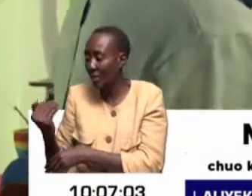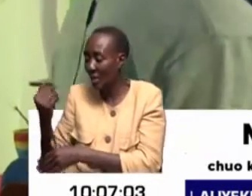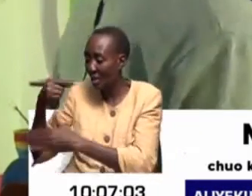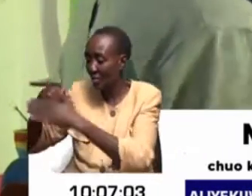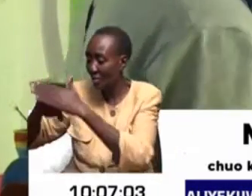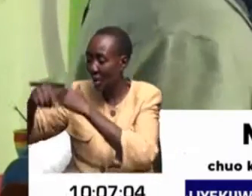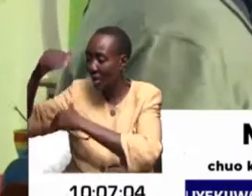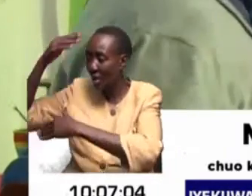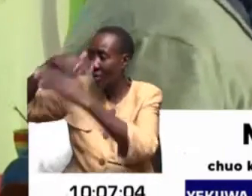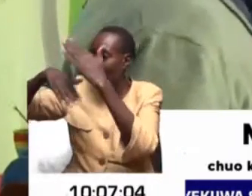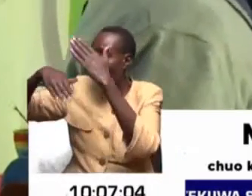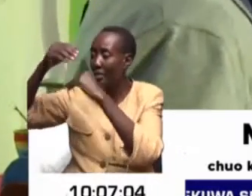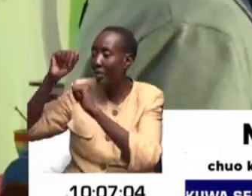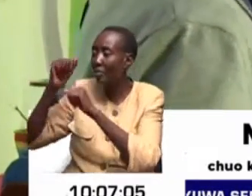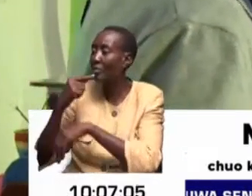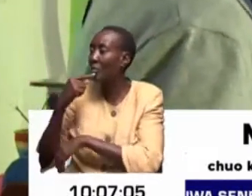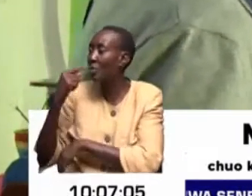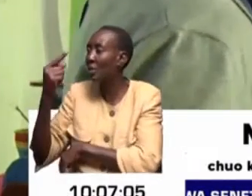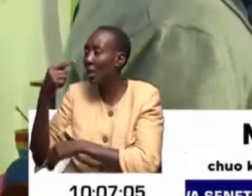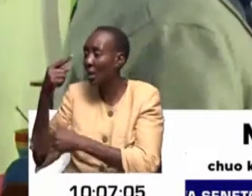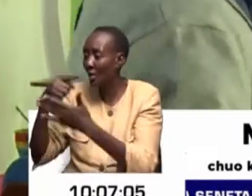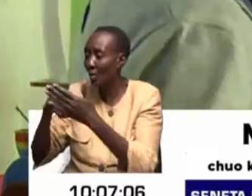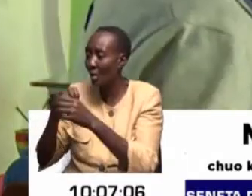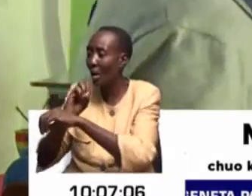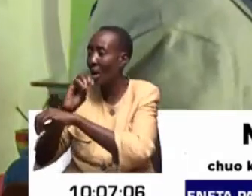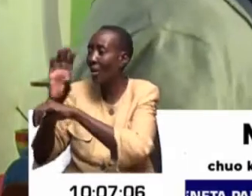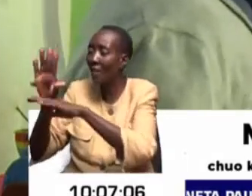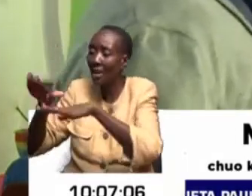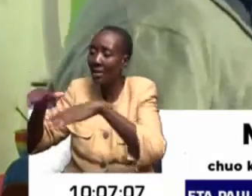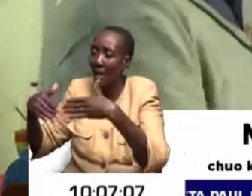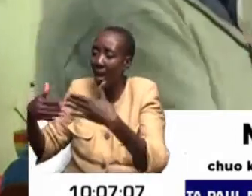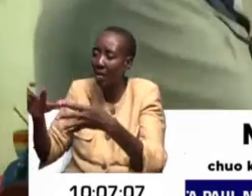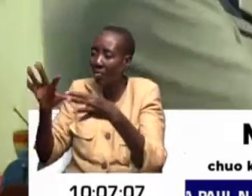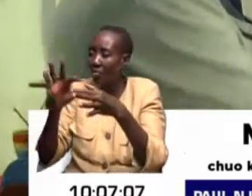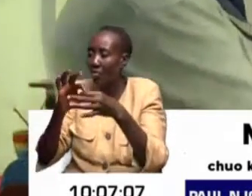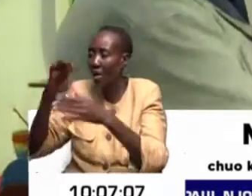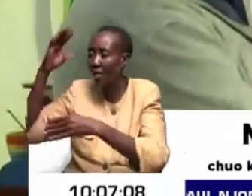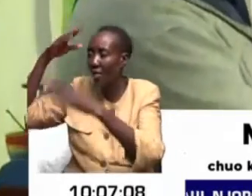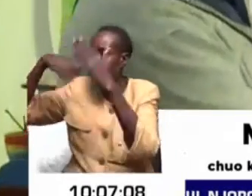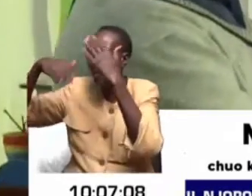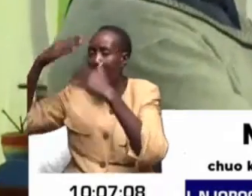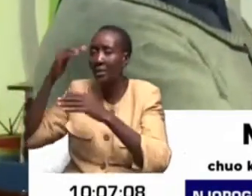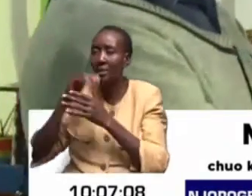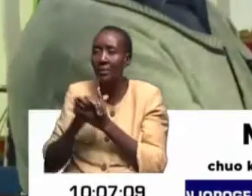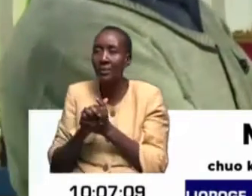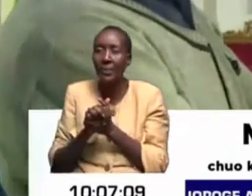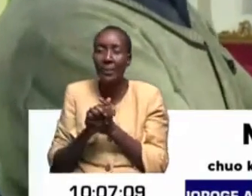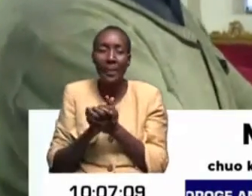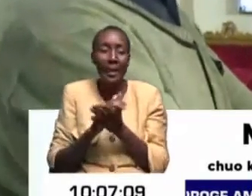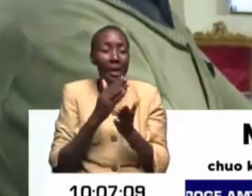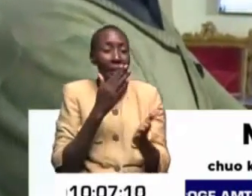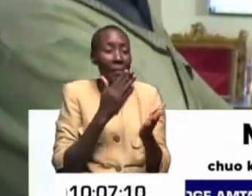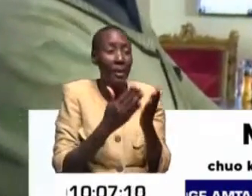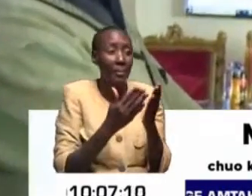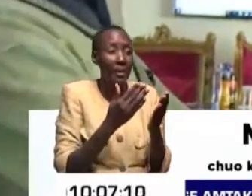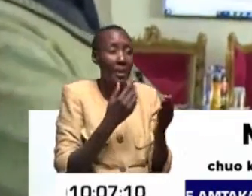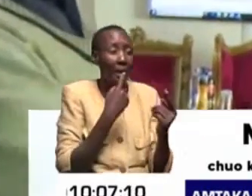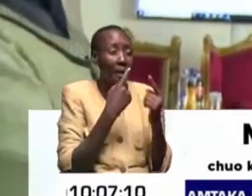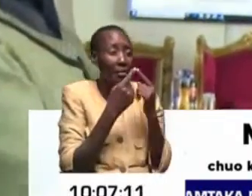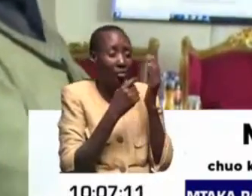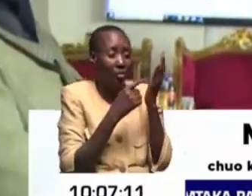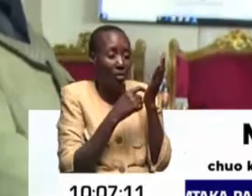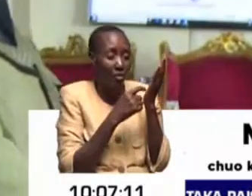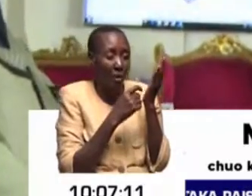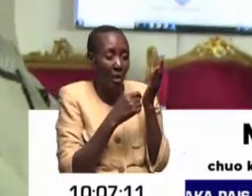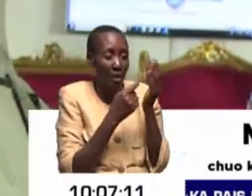unaweza mtaarifu vipi ama unaweza mwadvise vipi kuhusiana na kujiunga na chuo hiki? Labda hata nitazungumza kwa Kiswahili kidogo